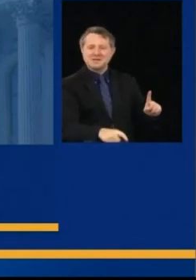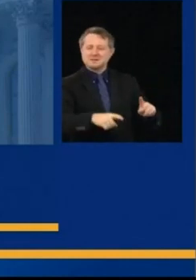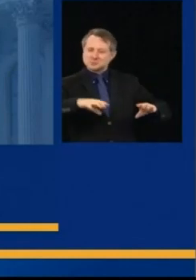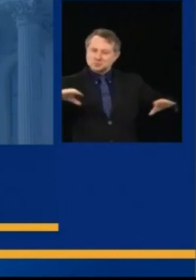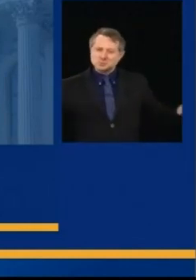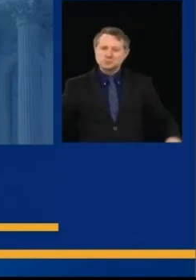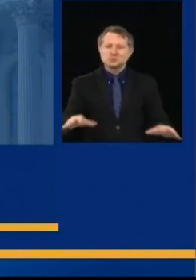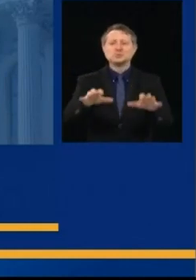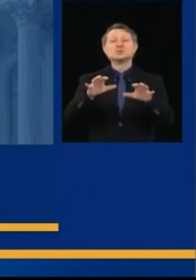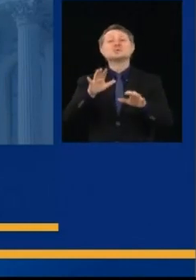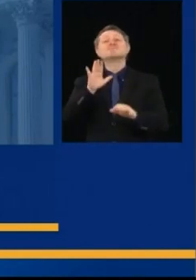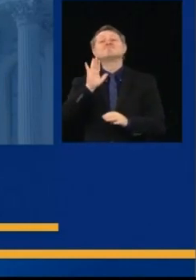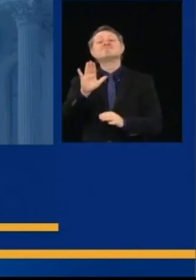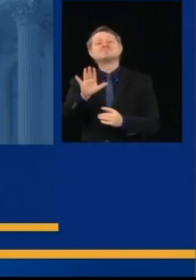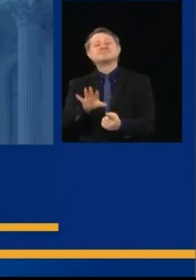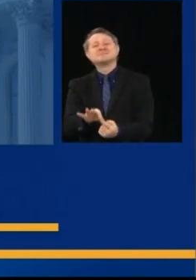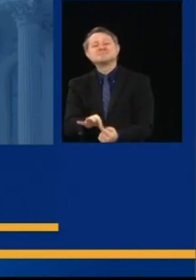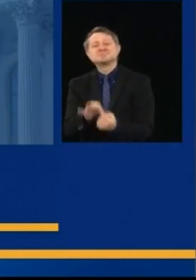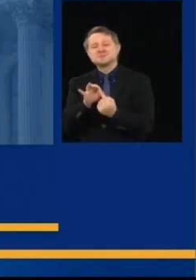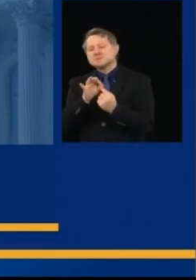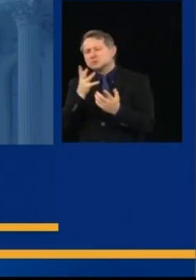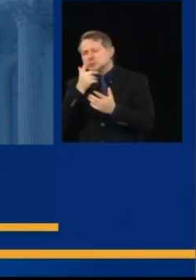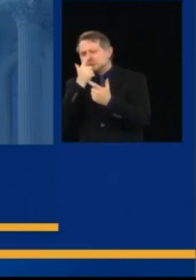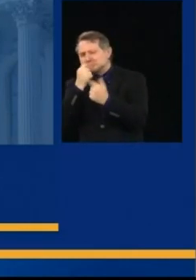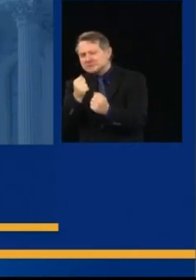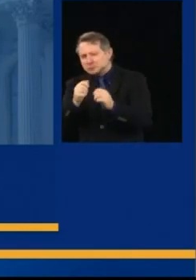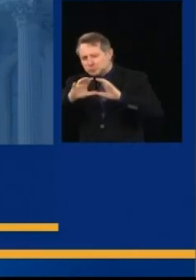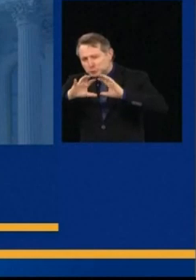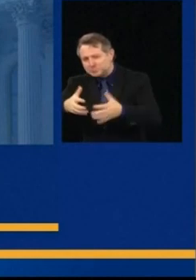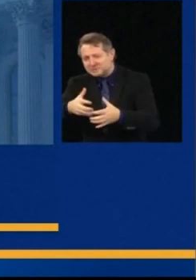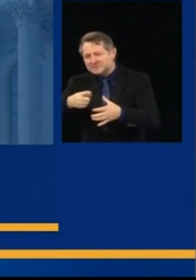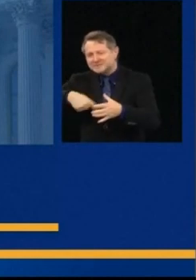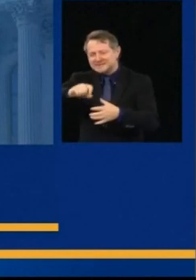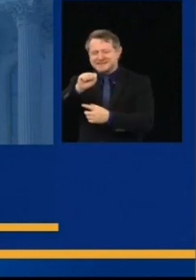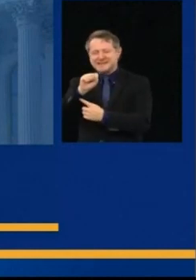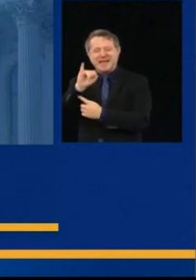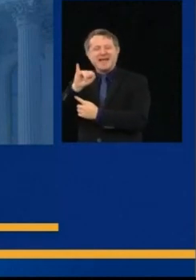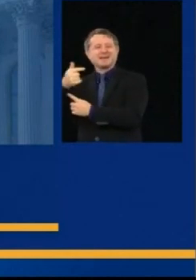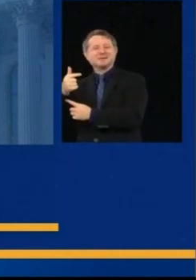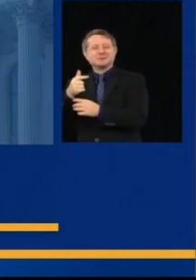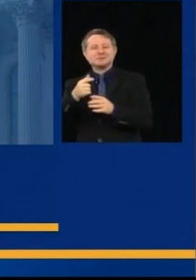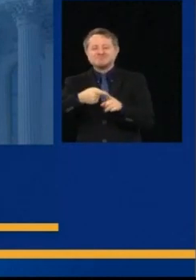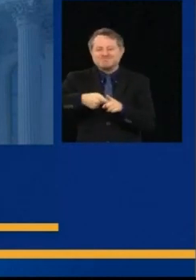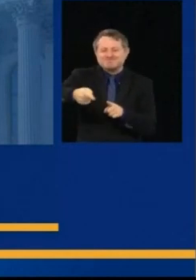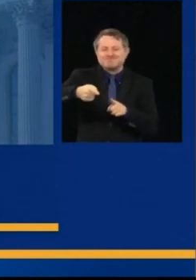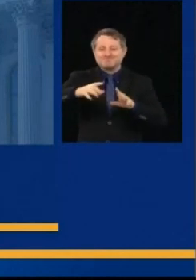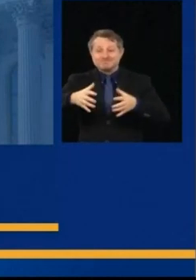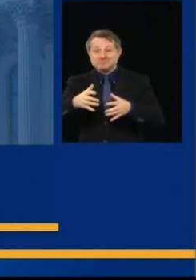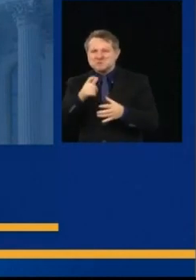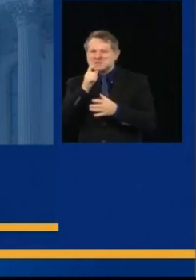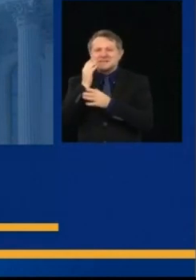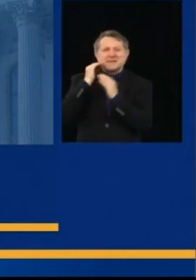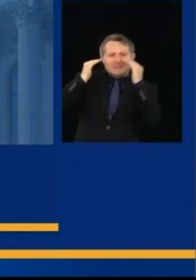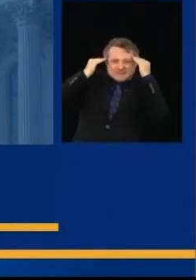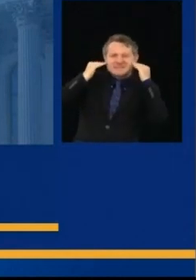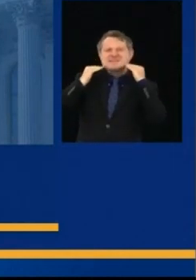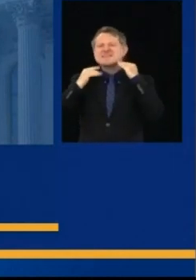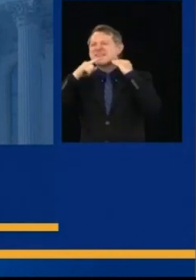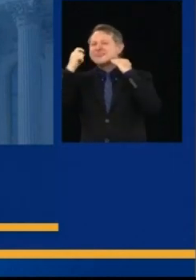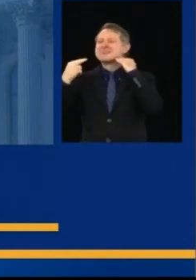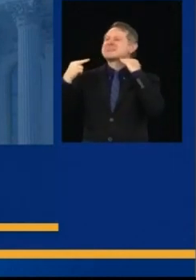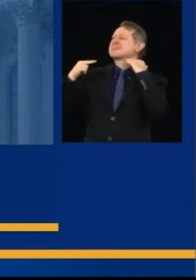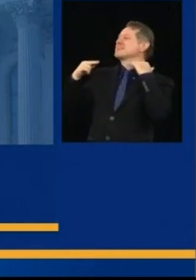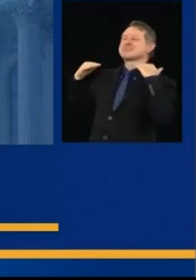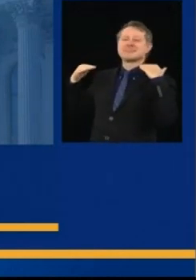interests always rear their ugly head. And these bills that are coming out of Washington, they have a lot